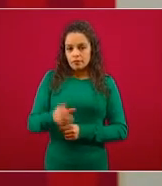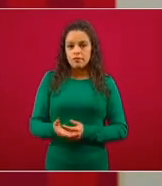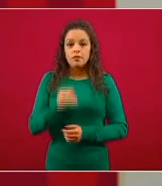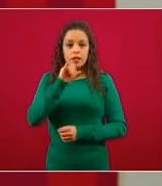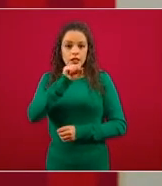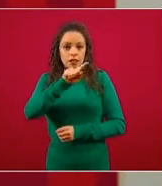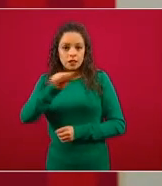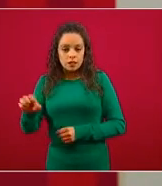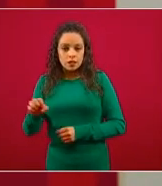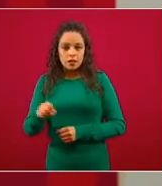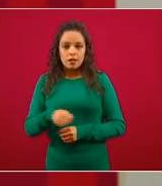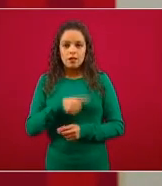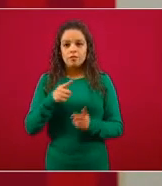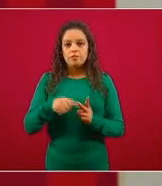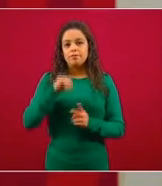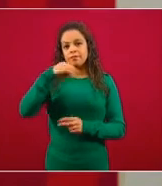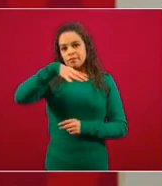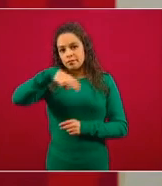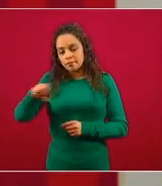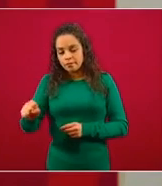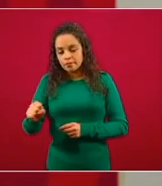be for COVID.